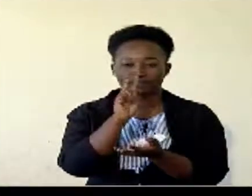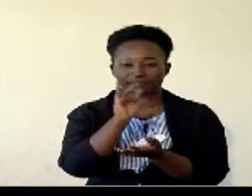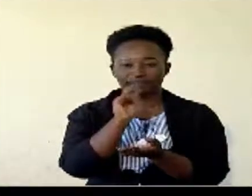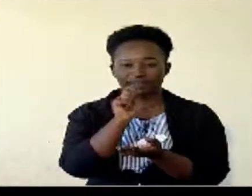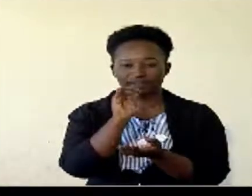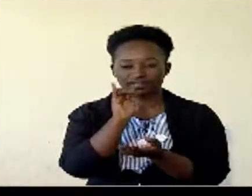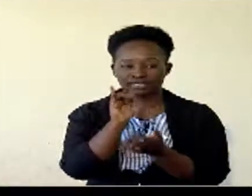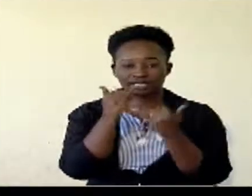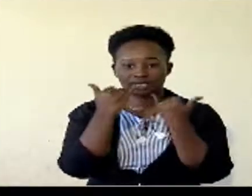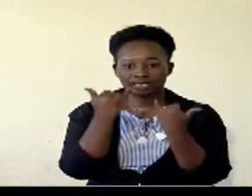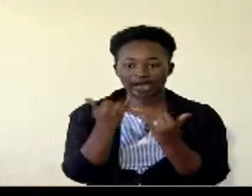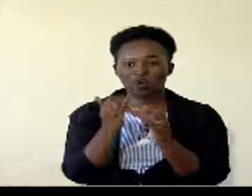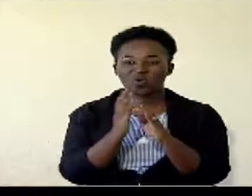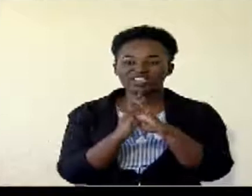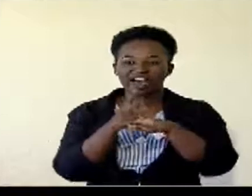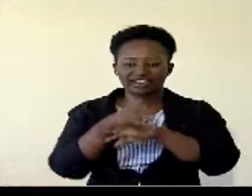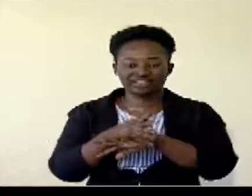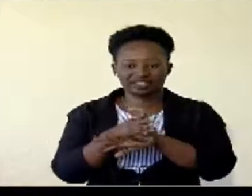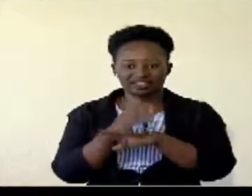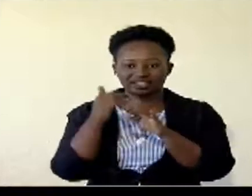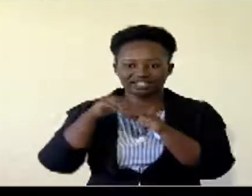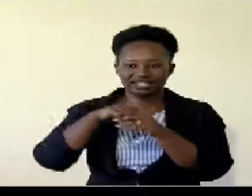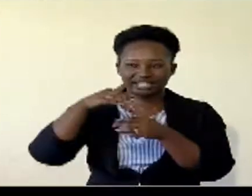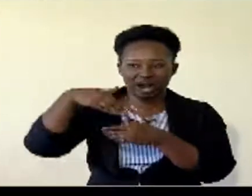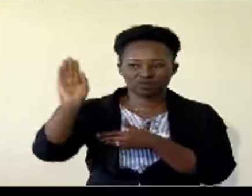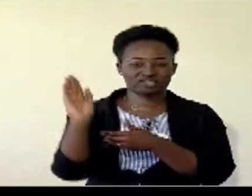is outside